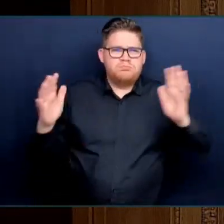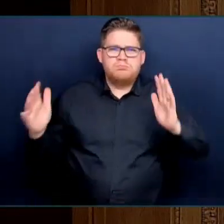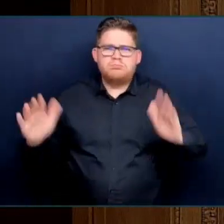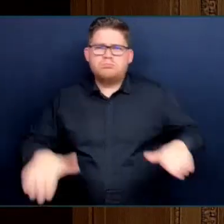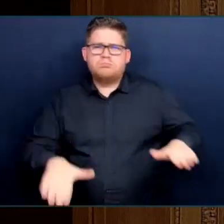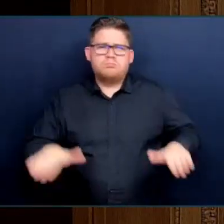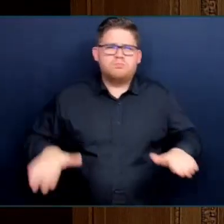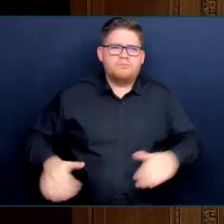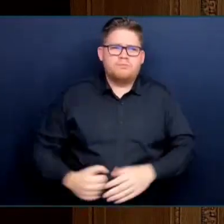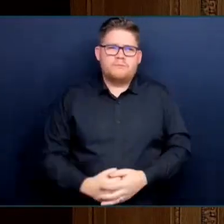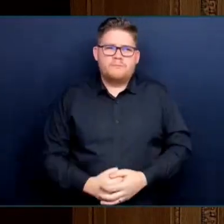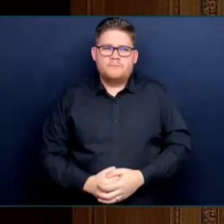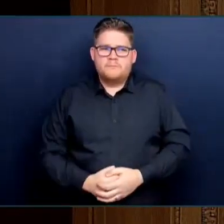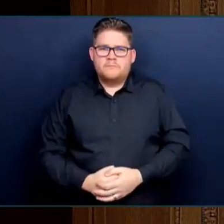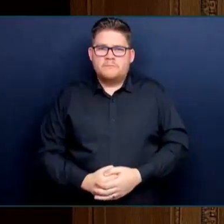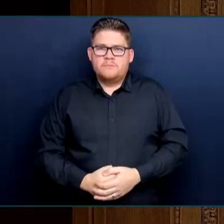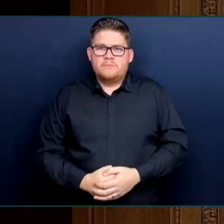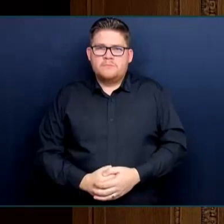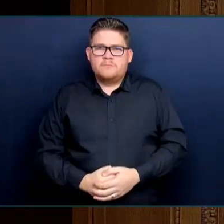Please continue.